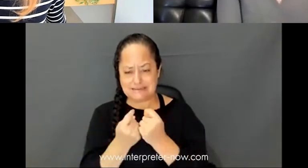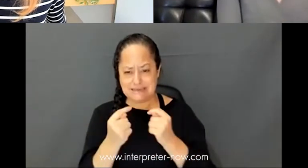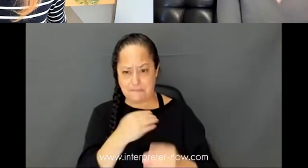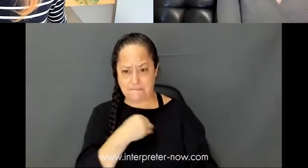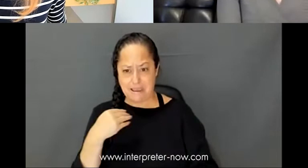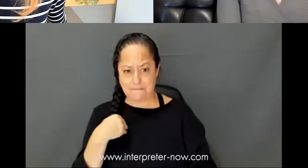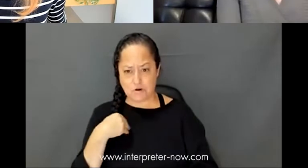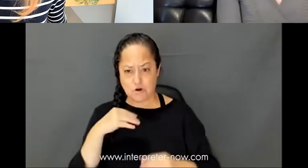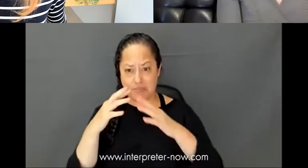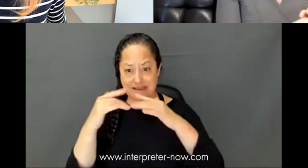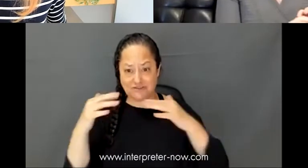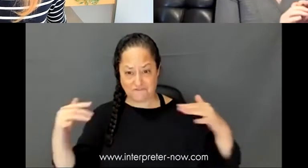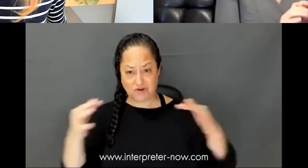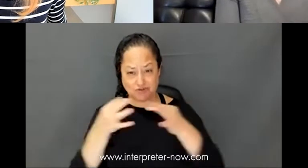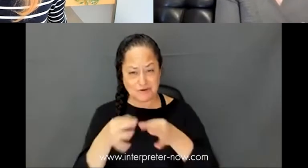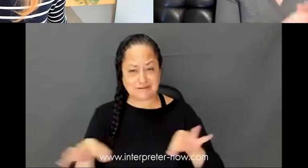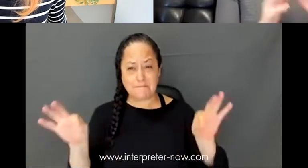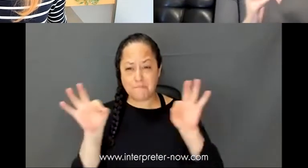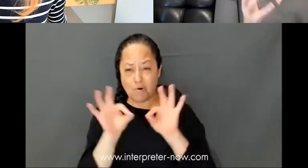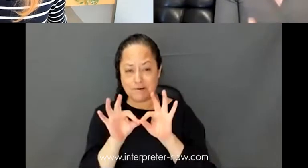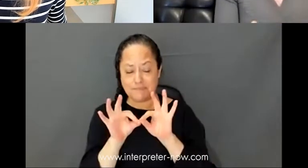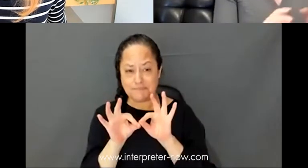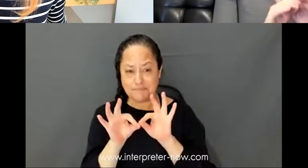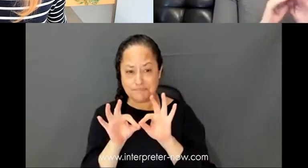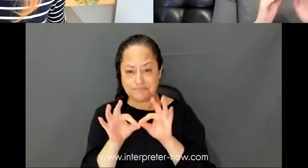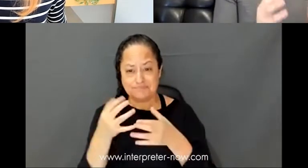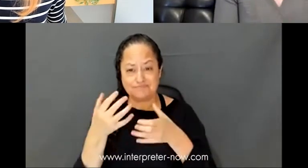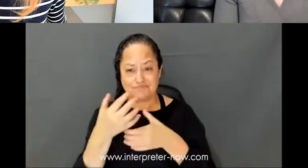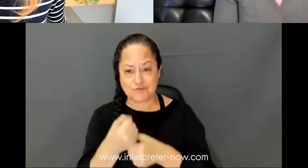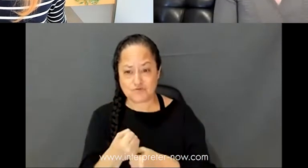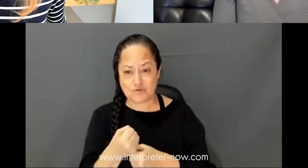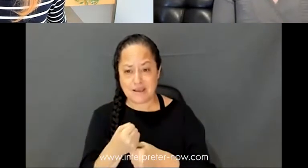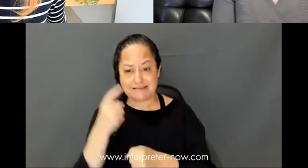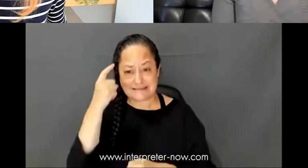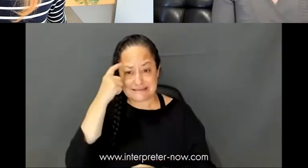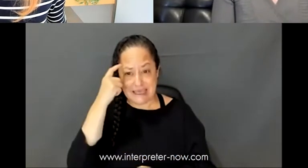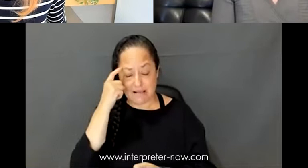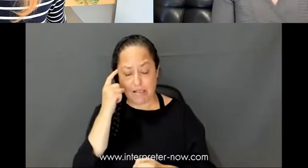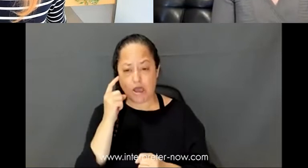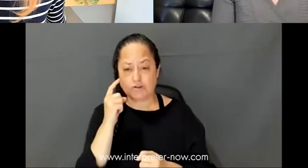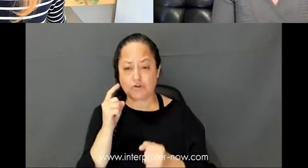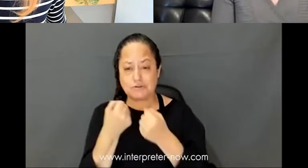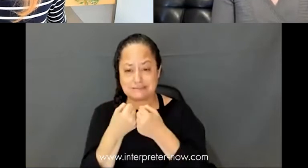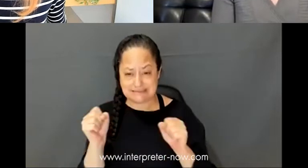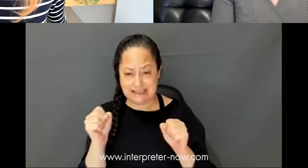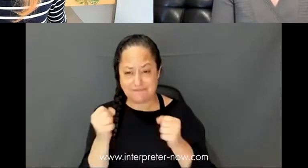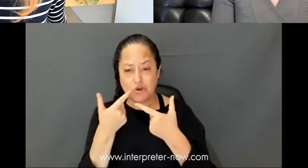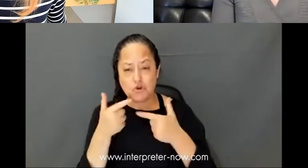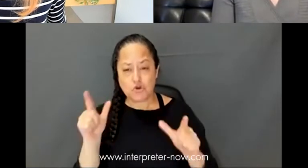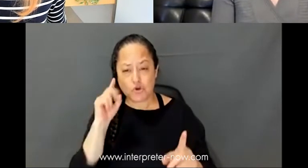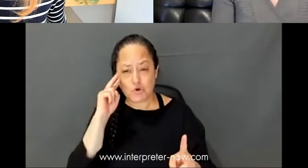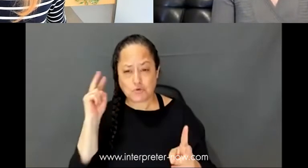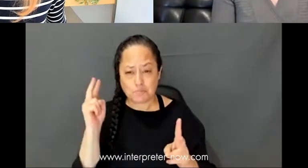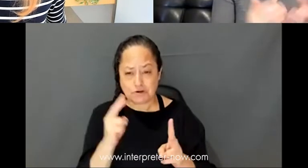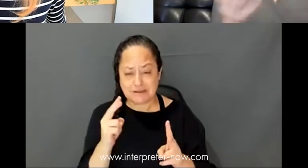team is crucially important, and trust, psychological safety, huge predictor of